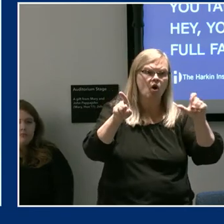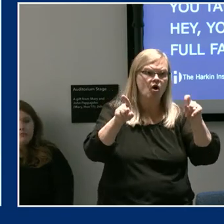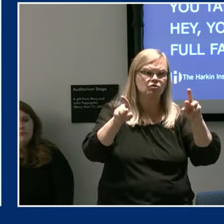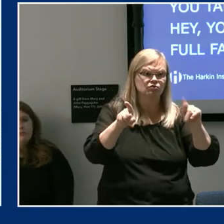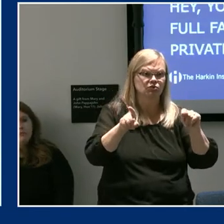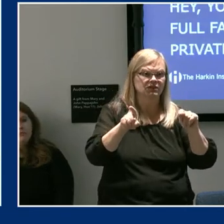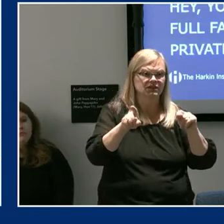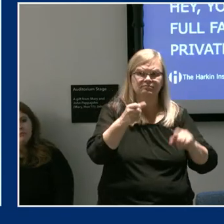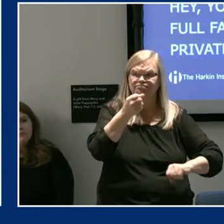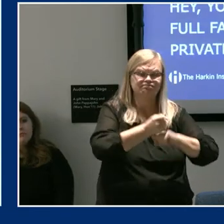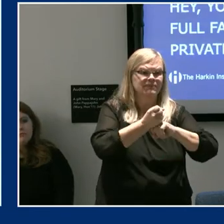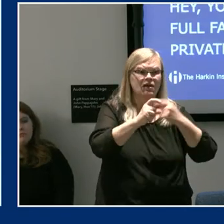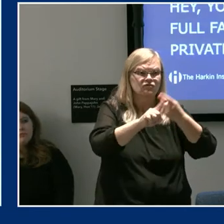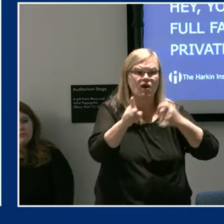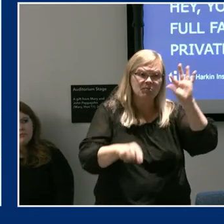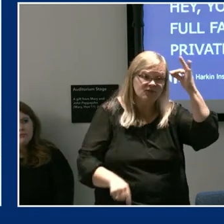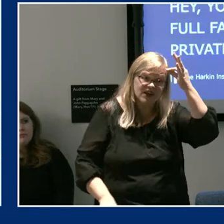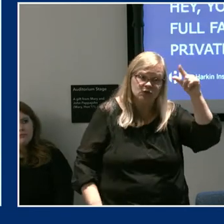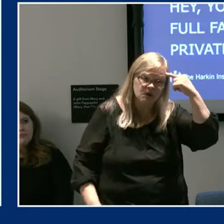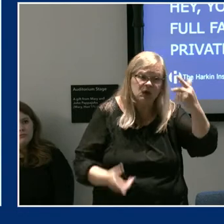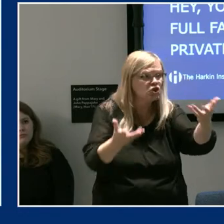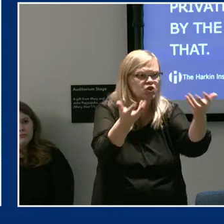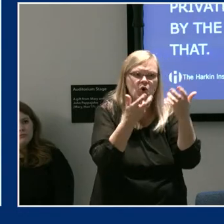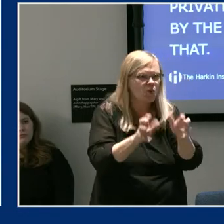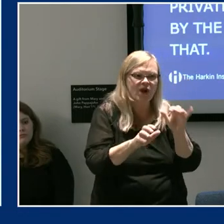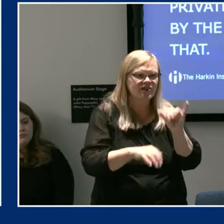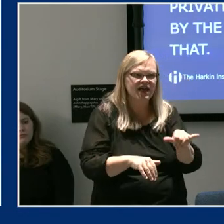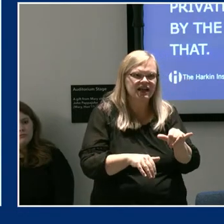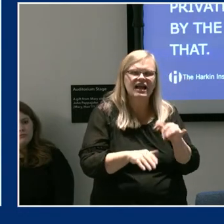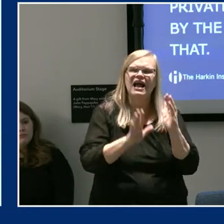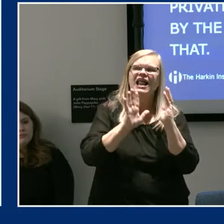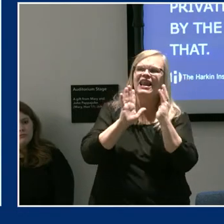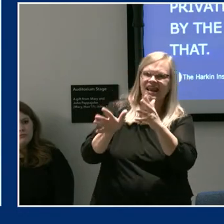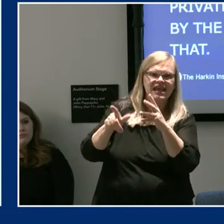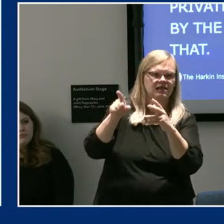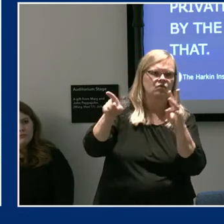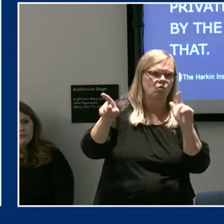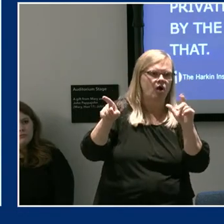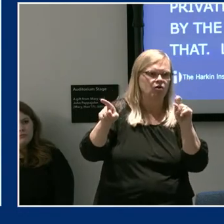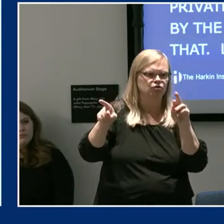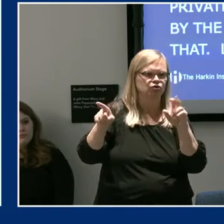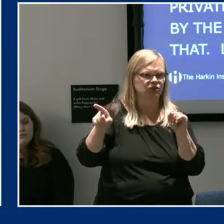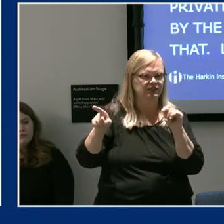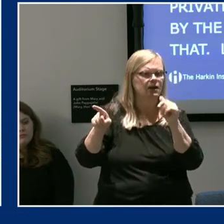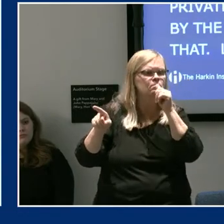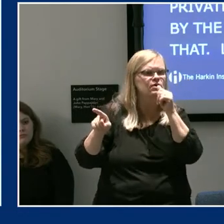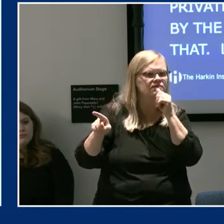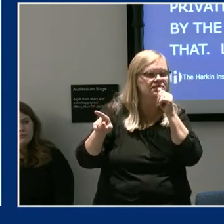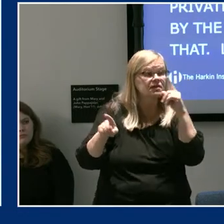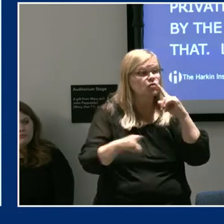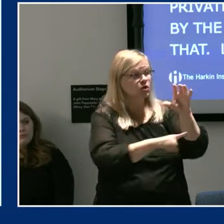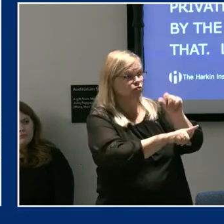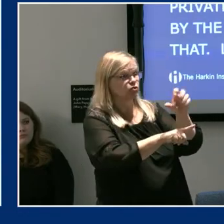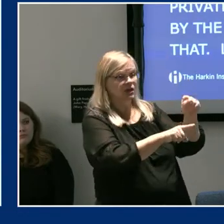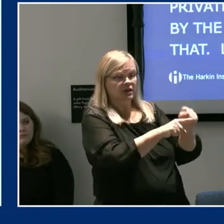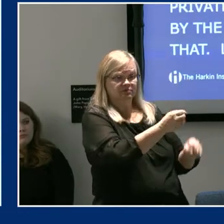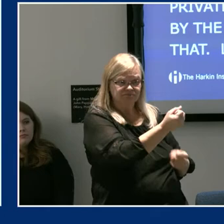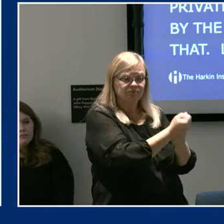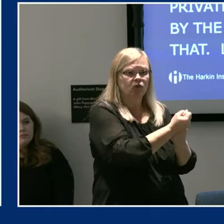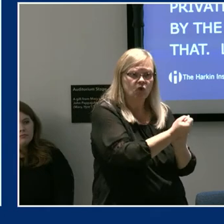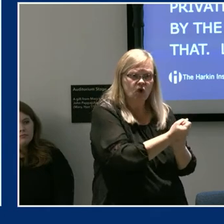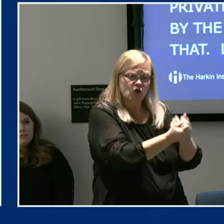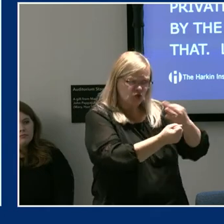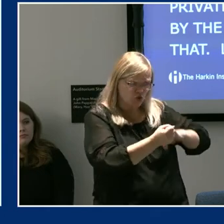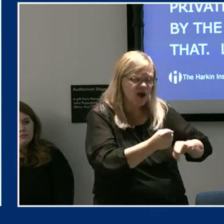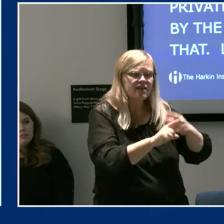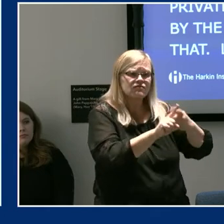government. You wouldn't want that. Leave that private. But for Social Security, backed by the full faith and credit of the